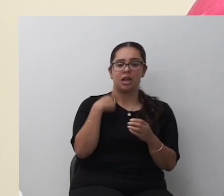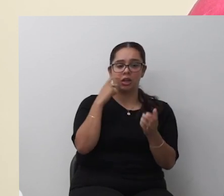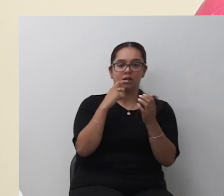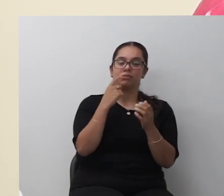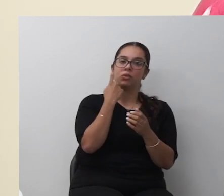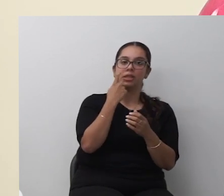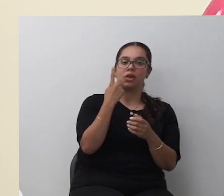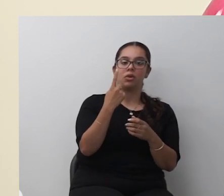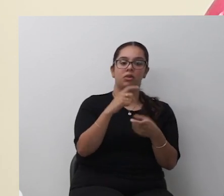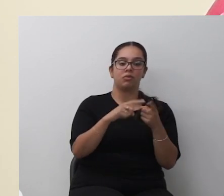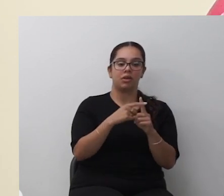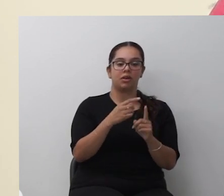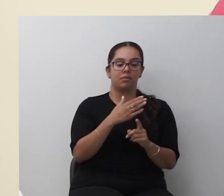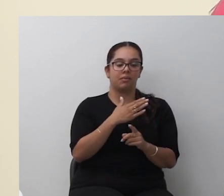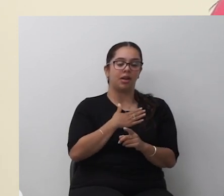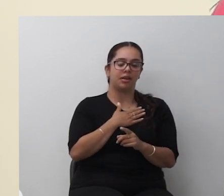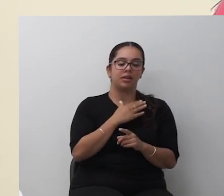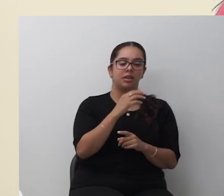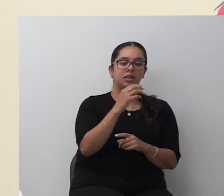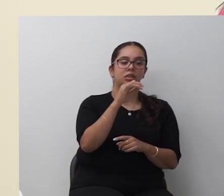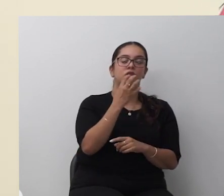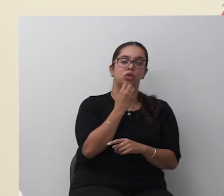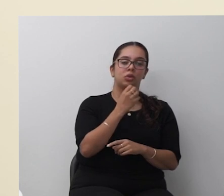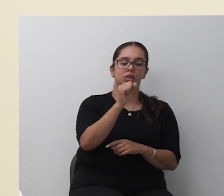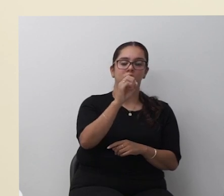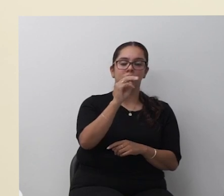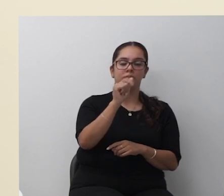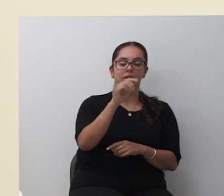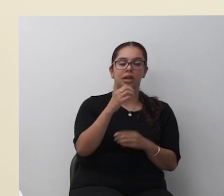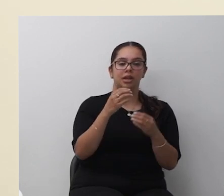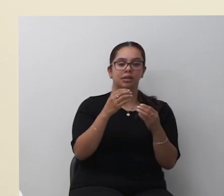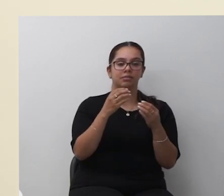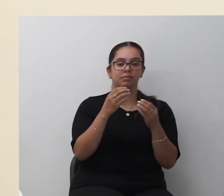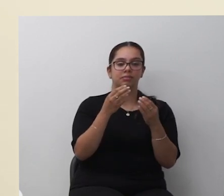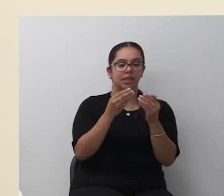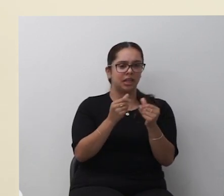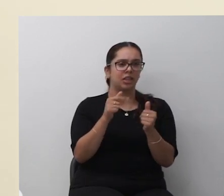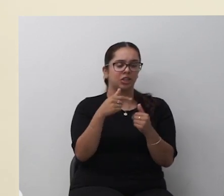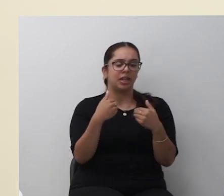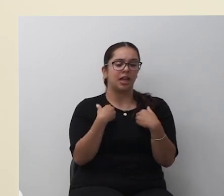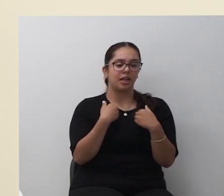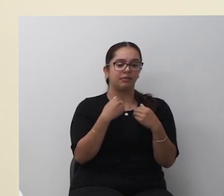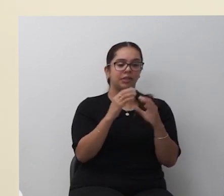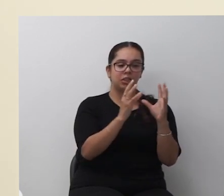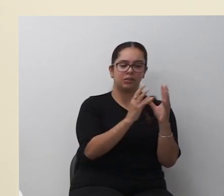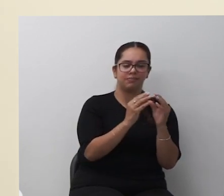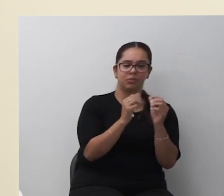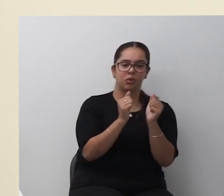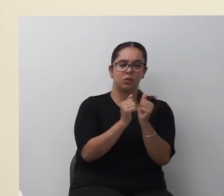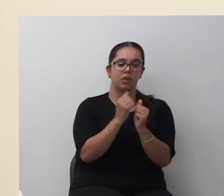who's a Jewish somatic healer talk about how she's doing healing sessions with Jews who are against